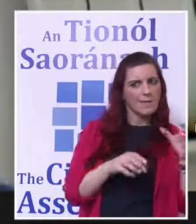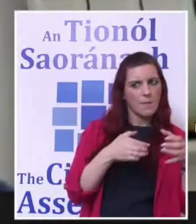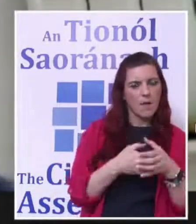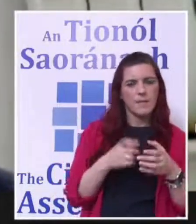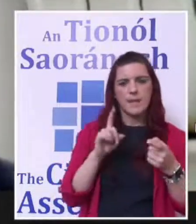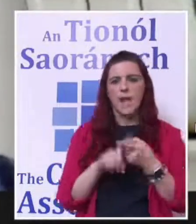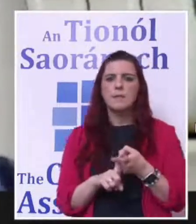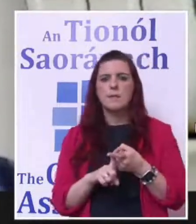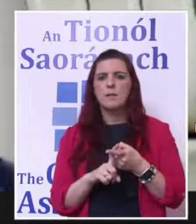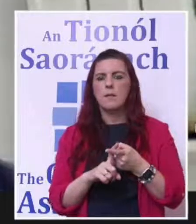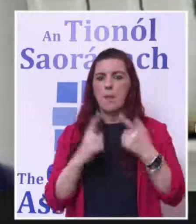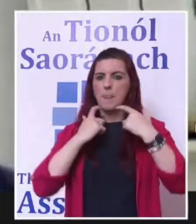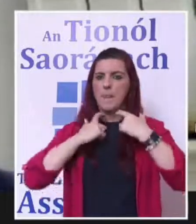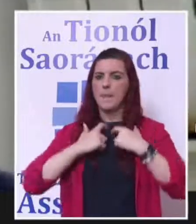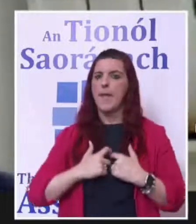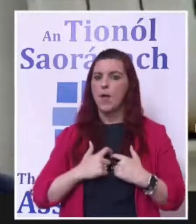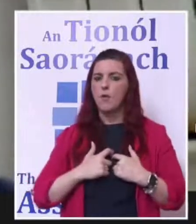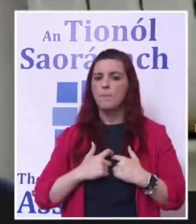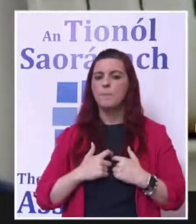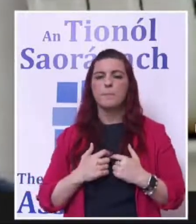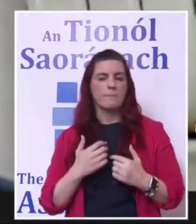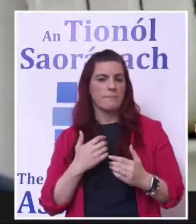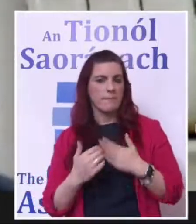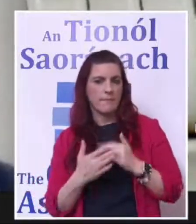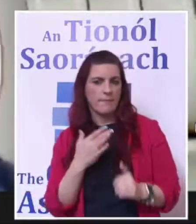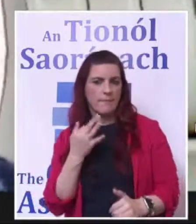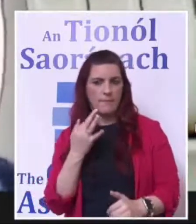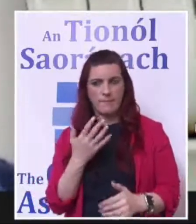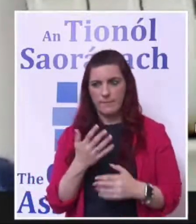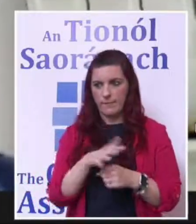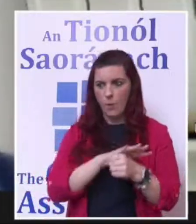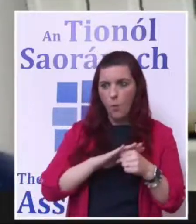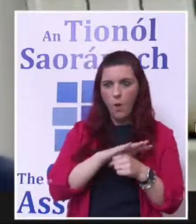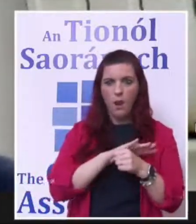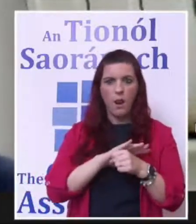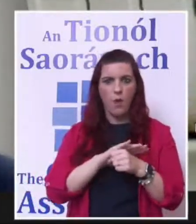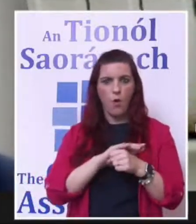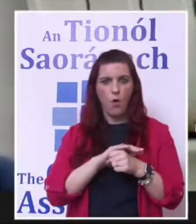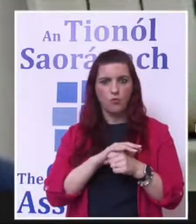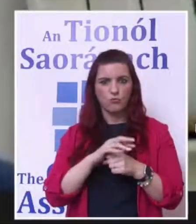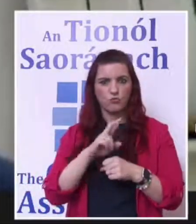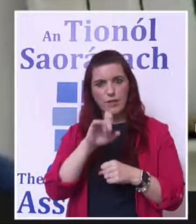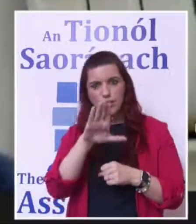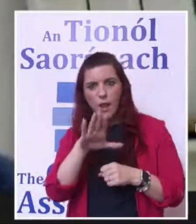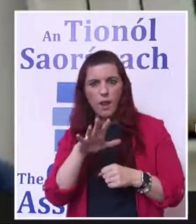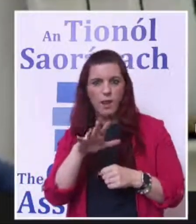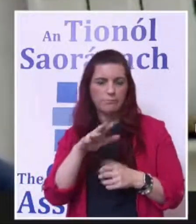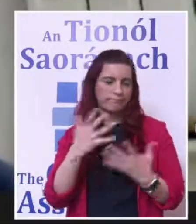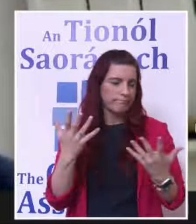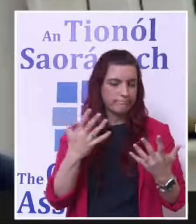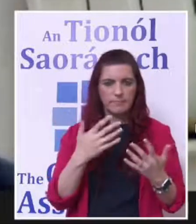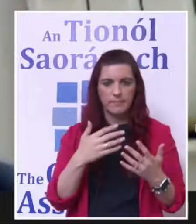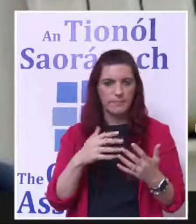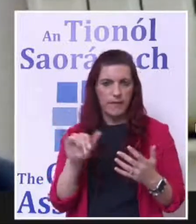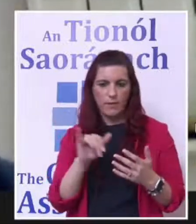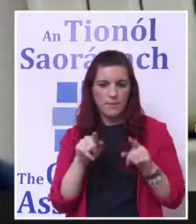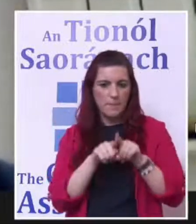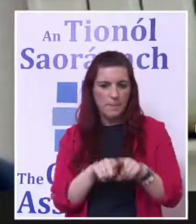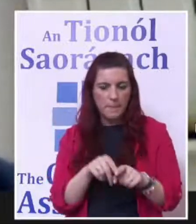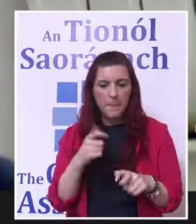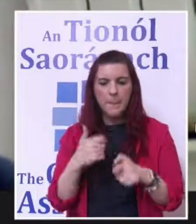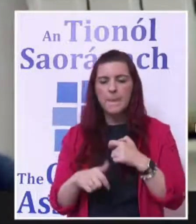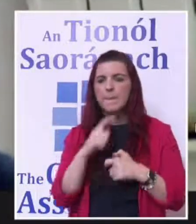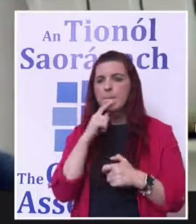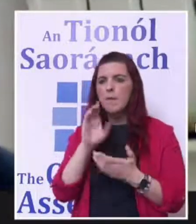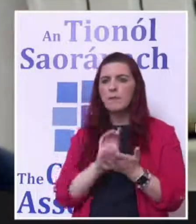and the mayor, whether that's at local or indeed regional level. And finally, in terms of resourcing the mayor, again, a point that was